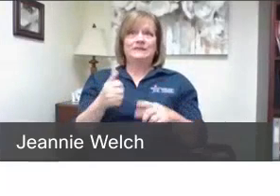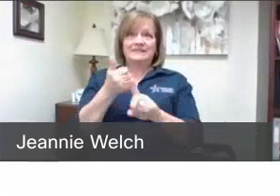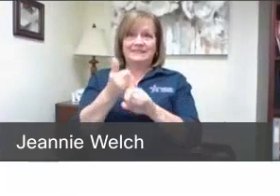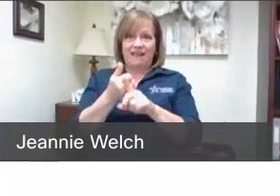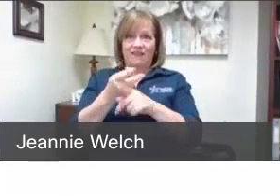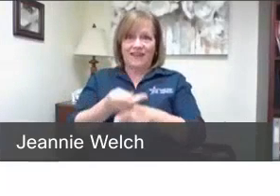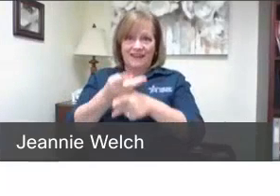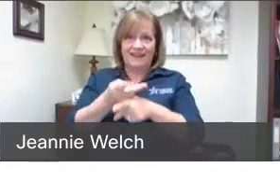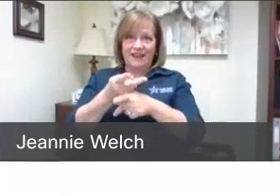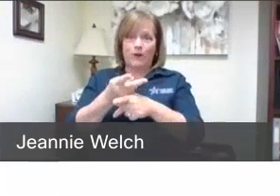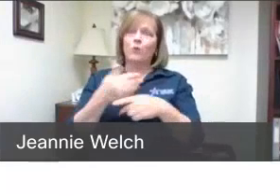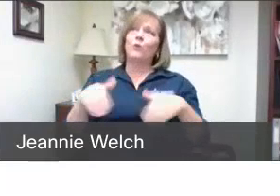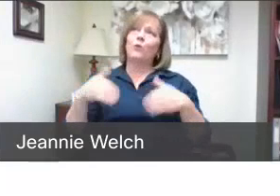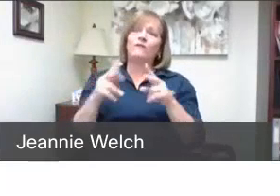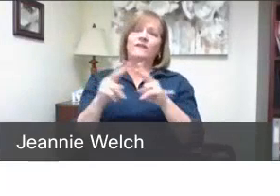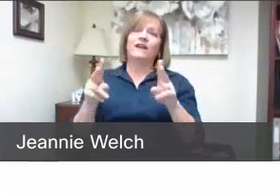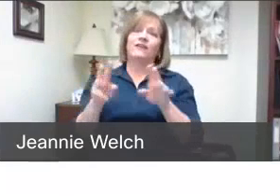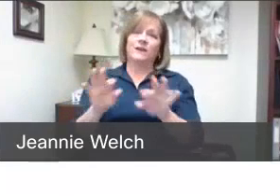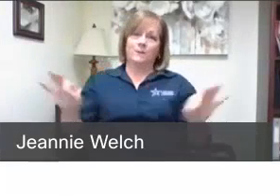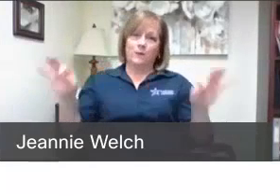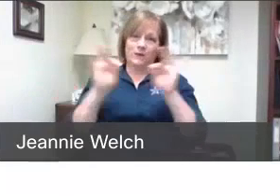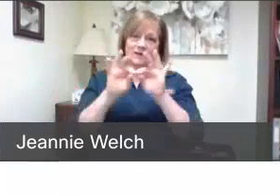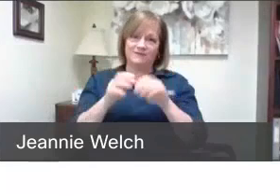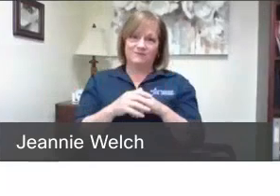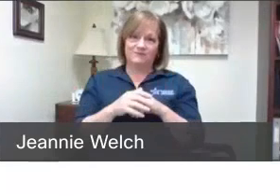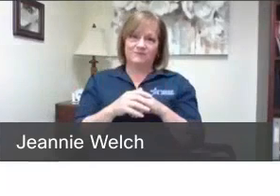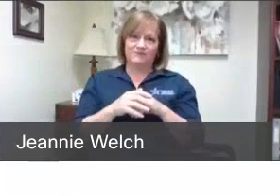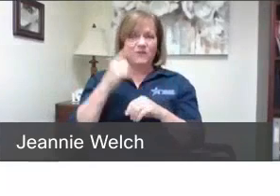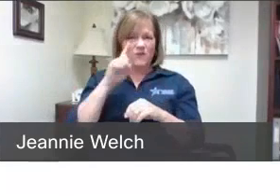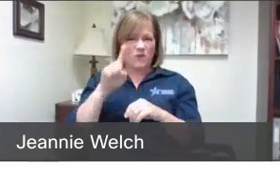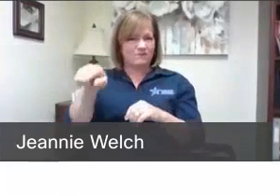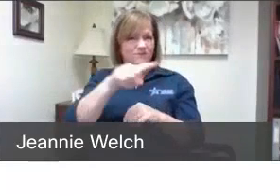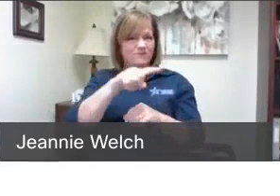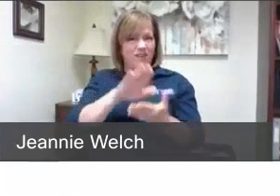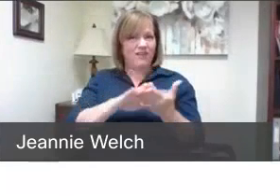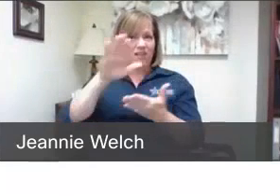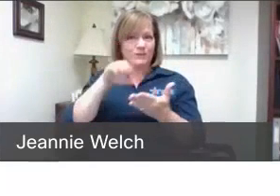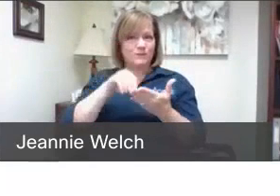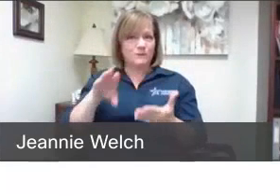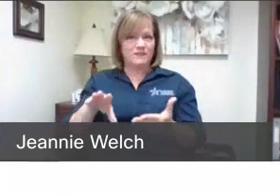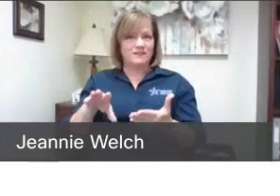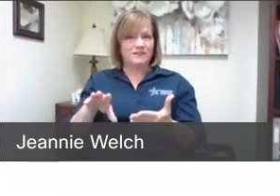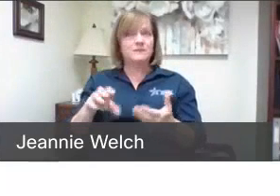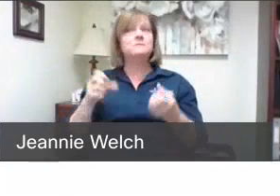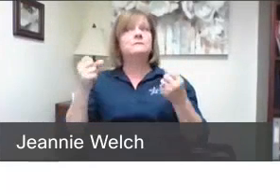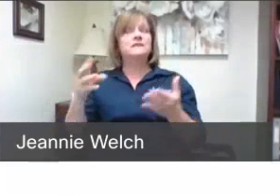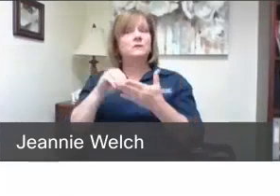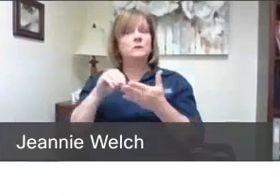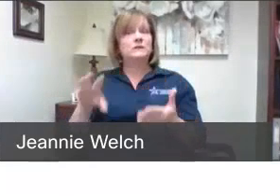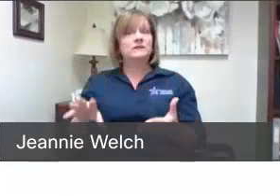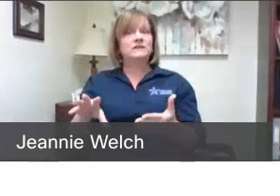very important. And especially for our college students, because a lot of students that we deal with aren't just